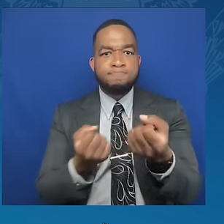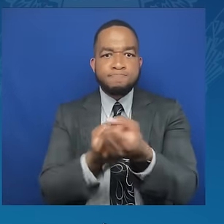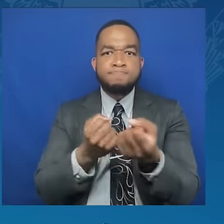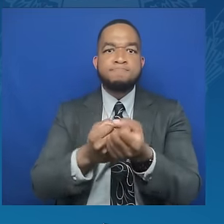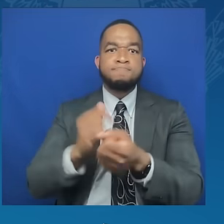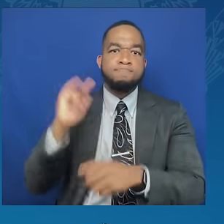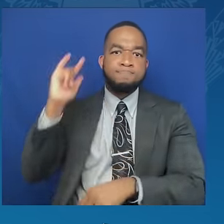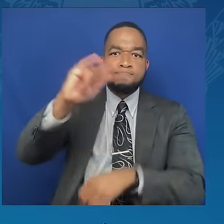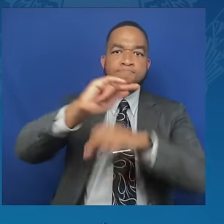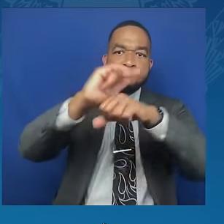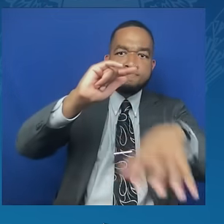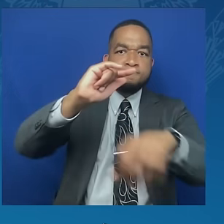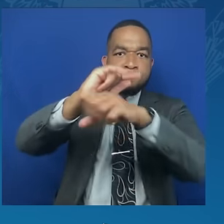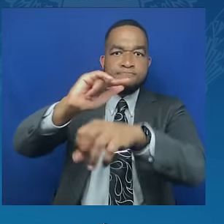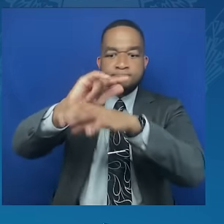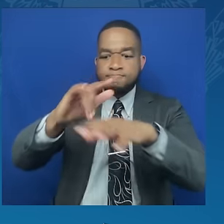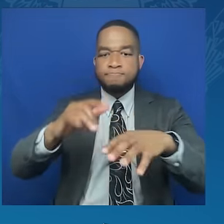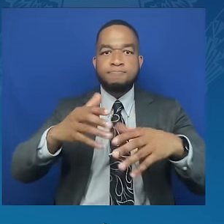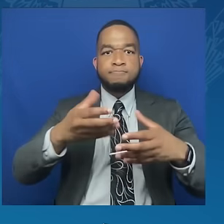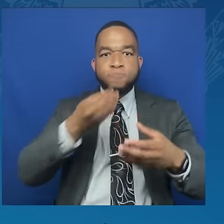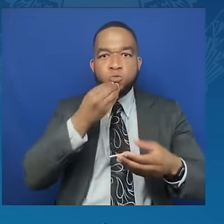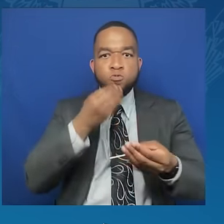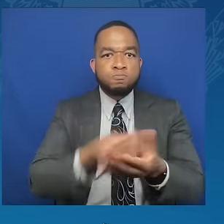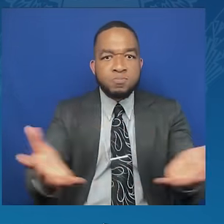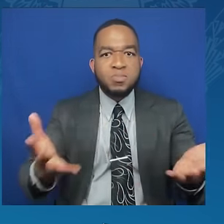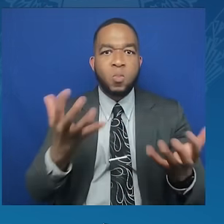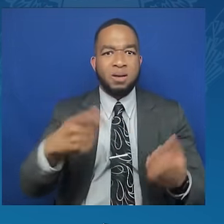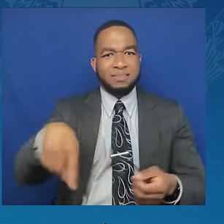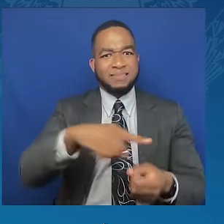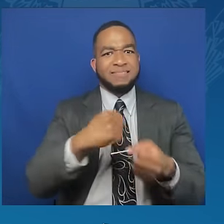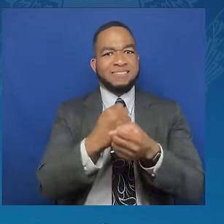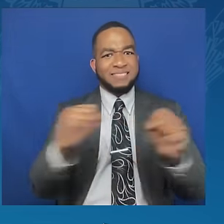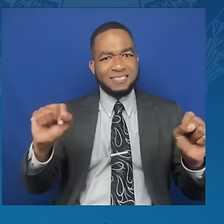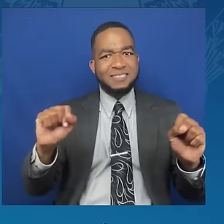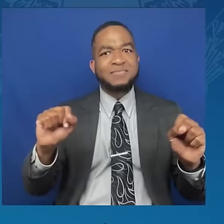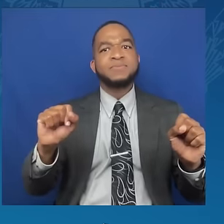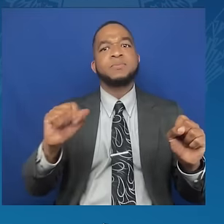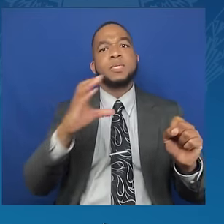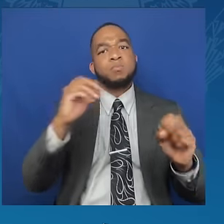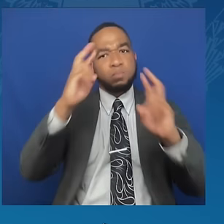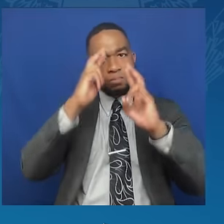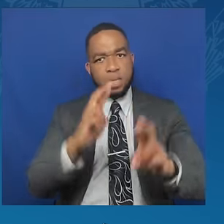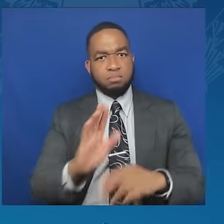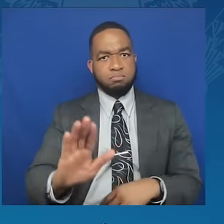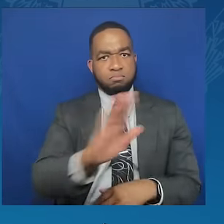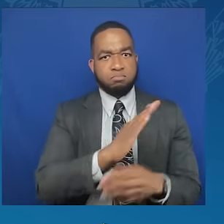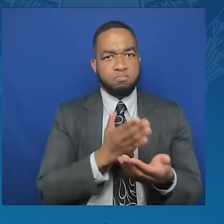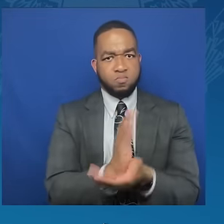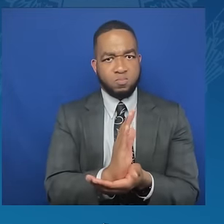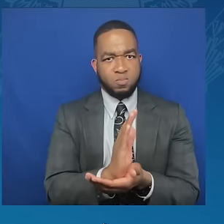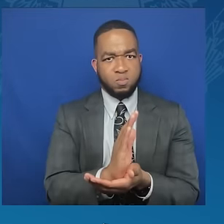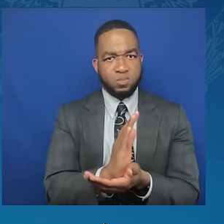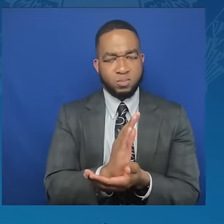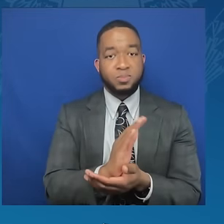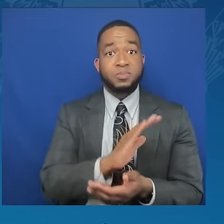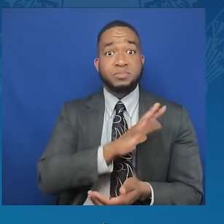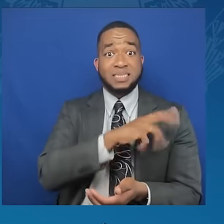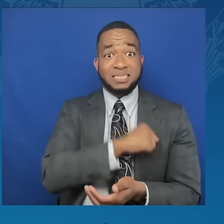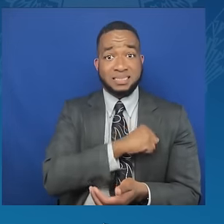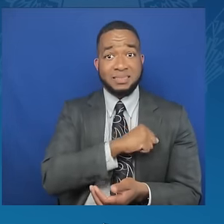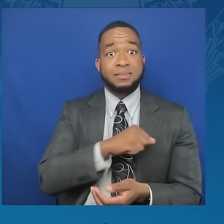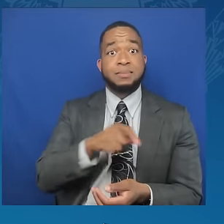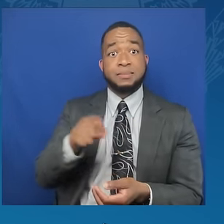right of the Palestinian people to dignity, freedom, and self-determination.